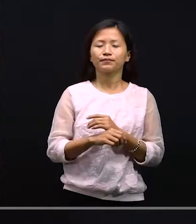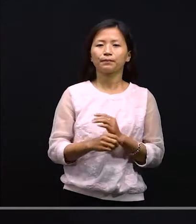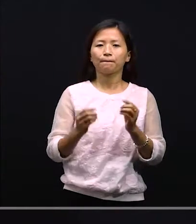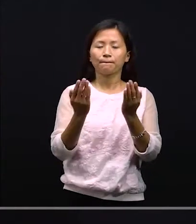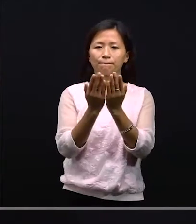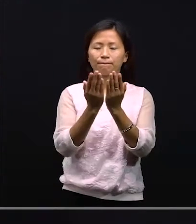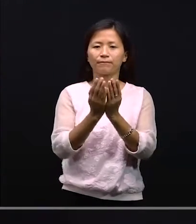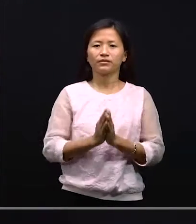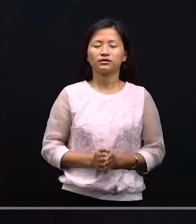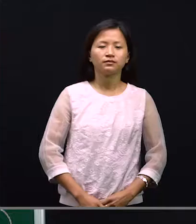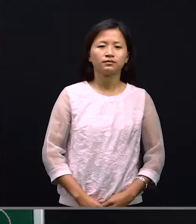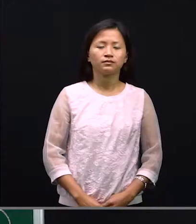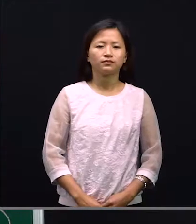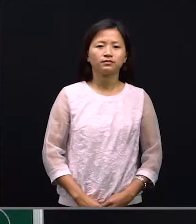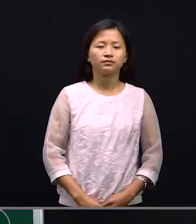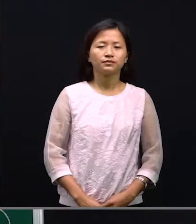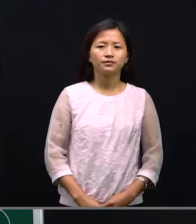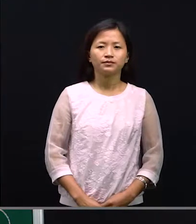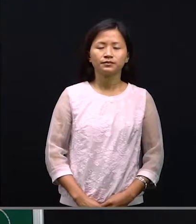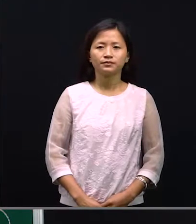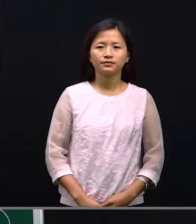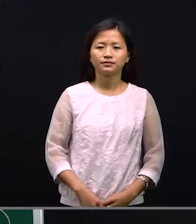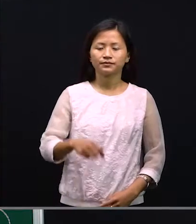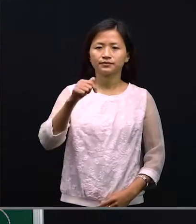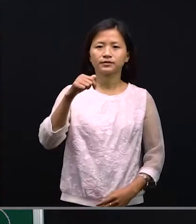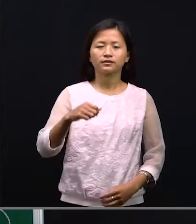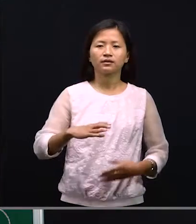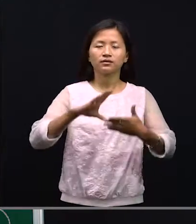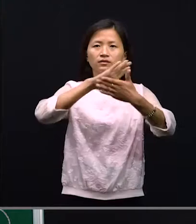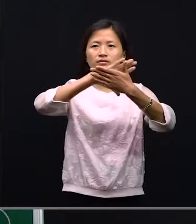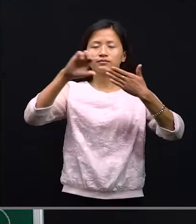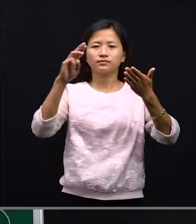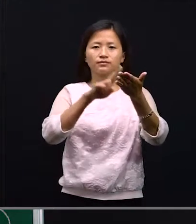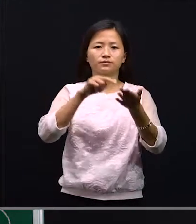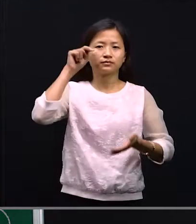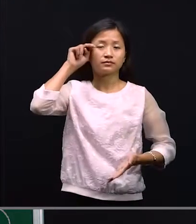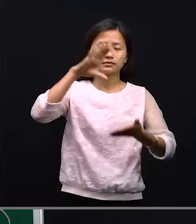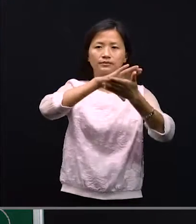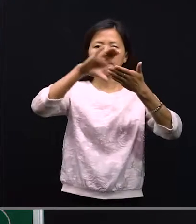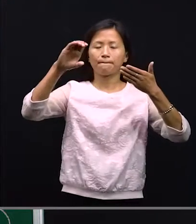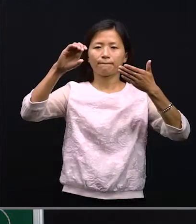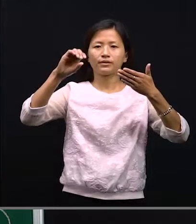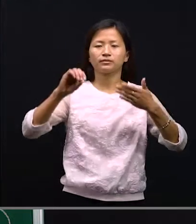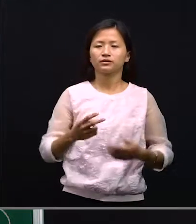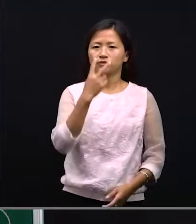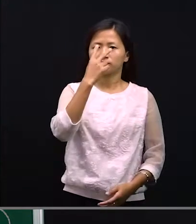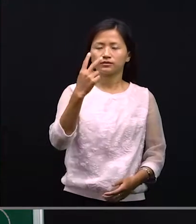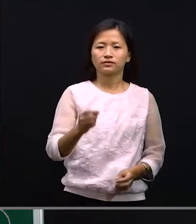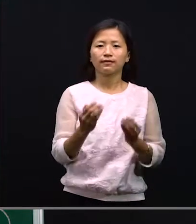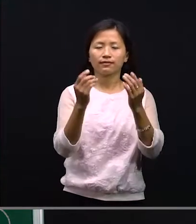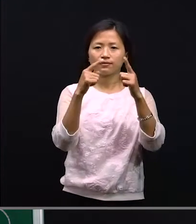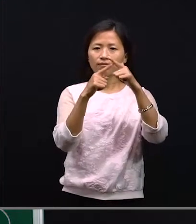and rivers. All right, okay, so this is the Nagaland map and you will see that in your textbook as